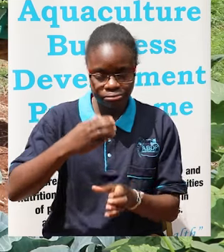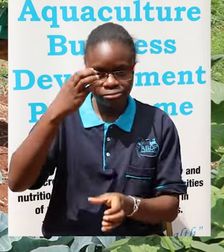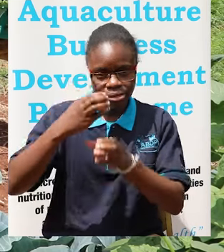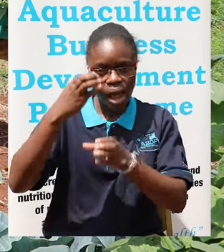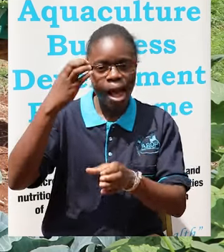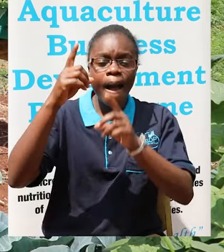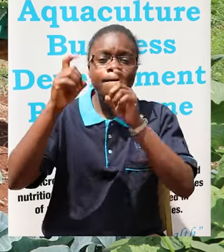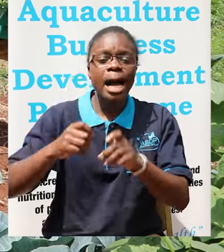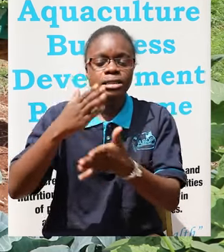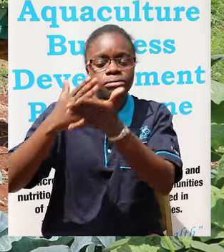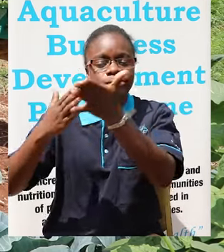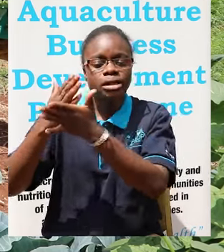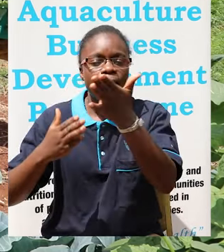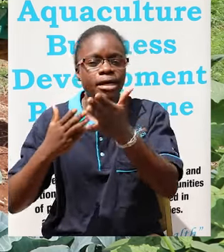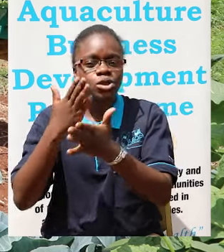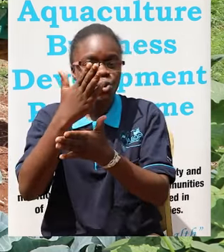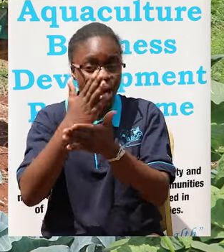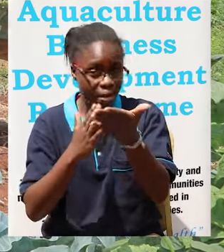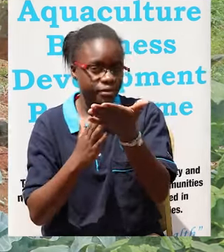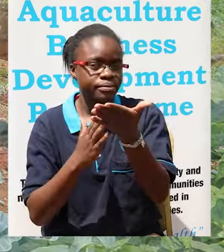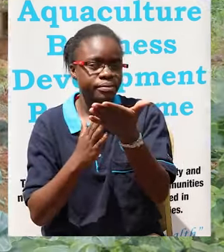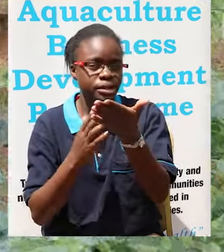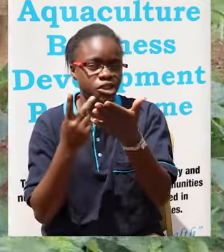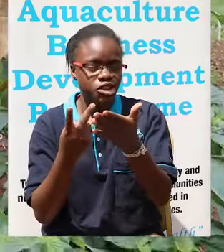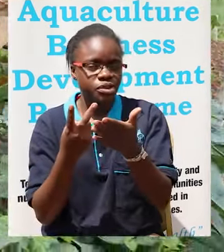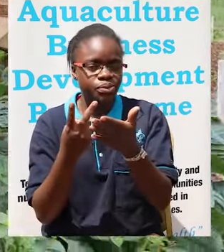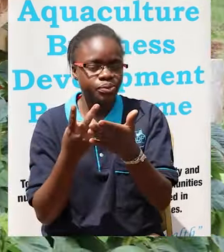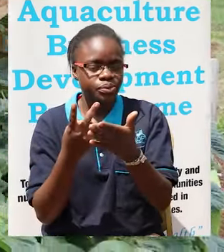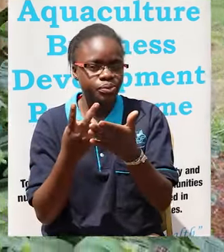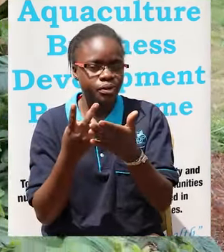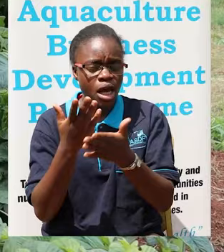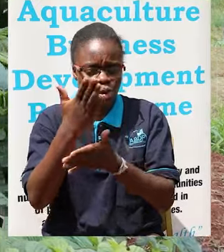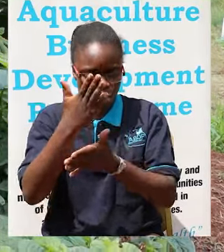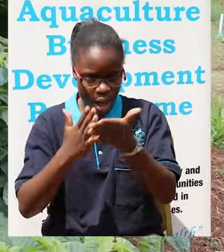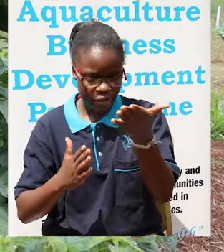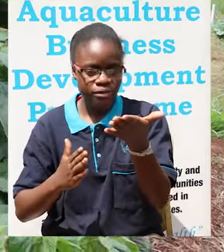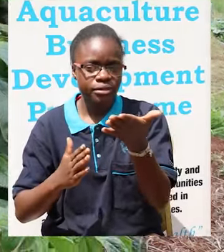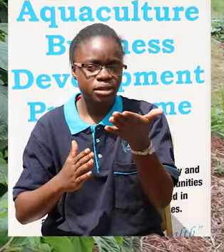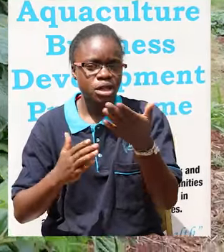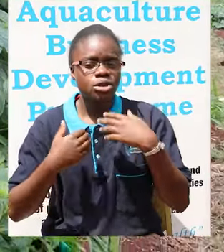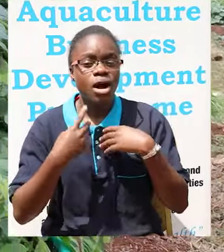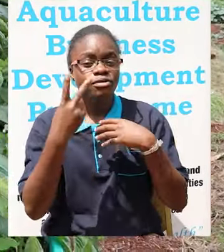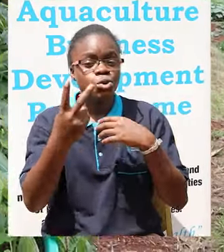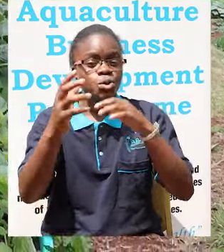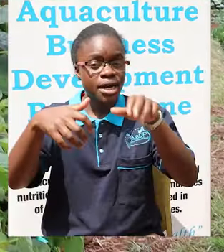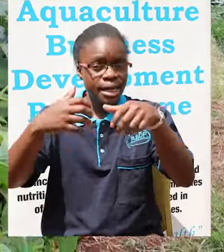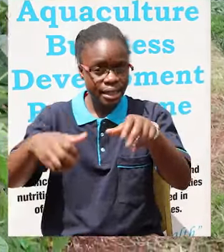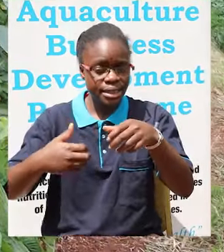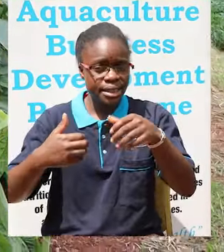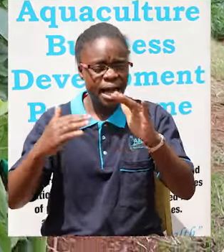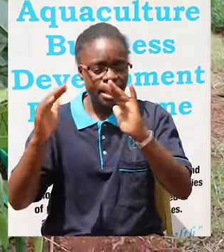will have to cut it into half, like what I have here. You cut it into half to make two gardens. Just